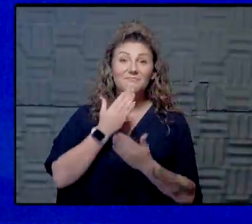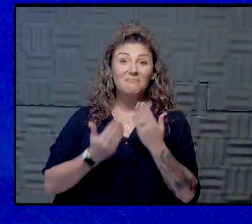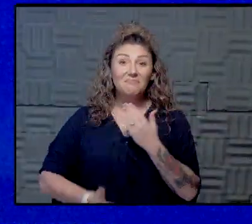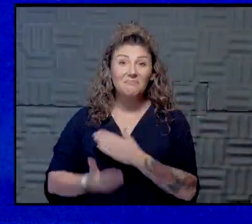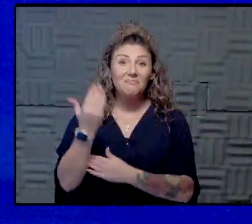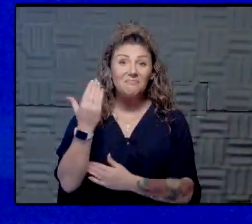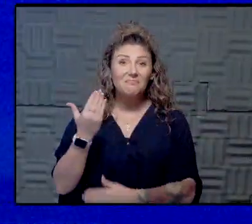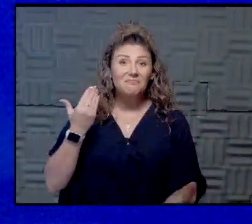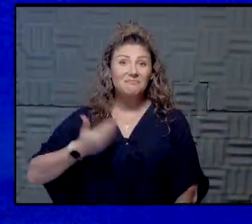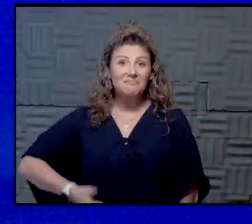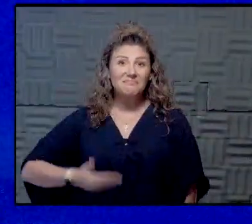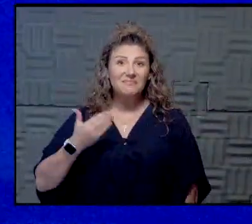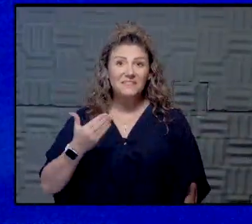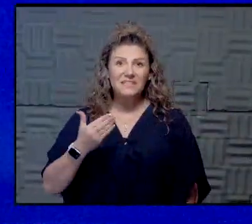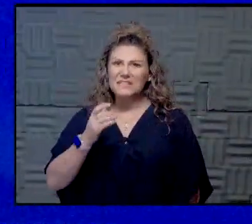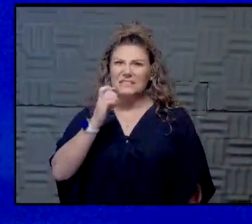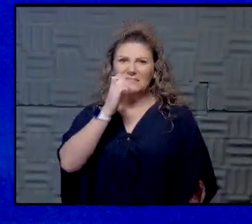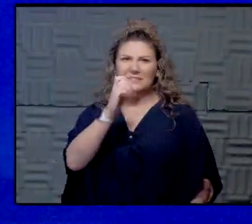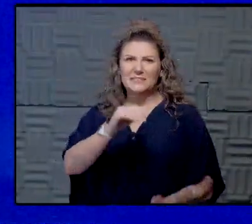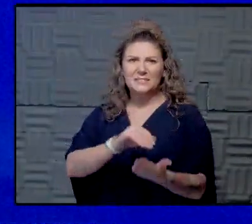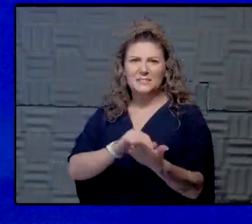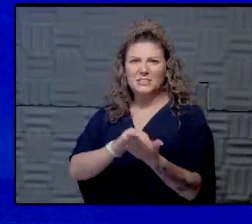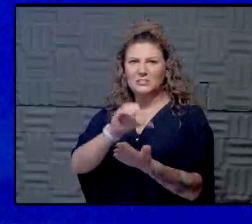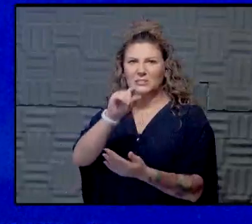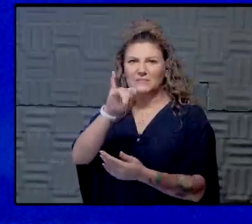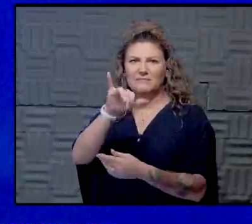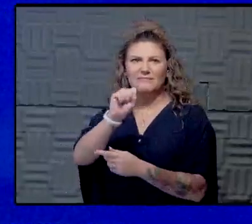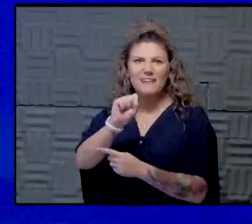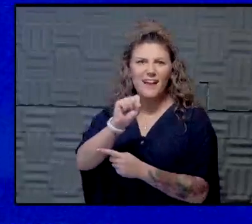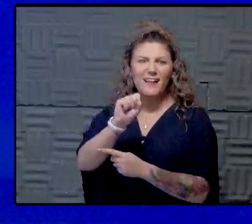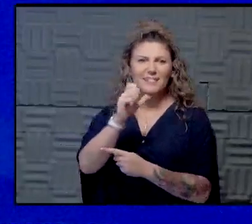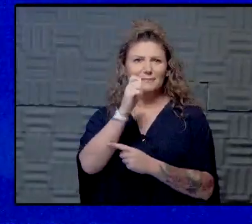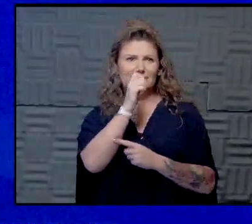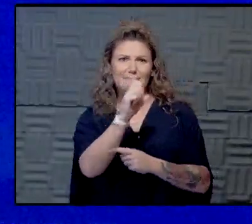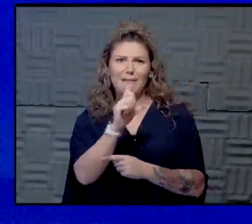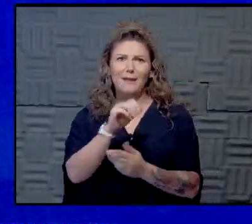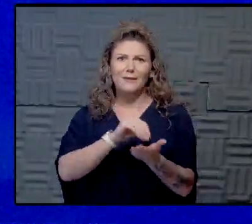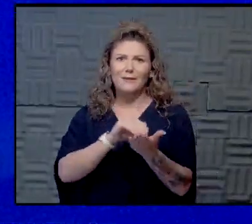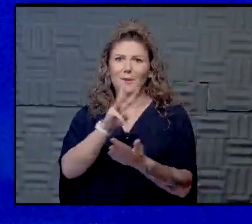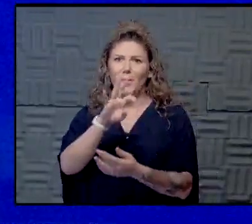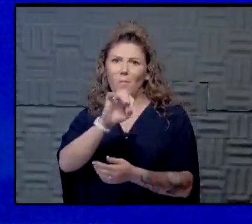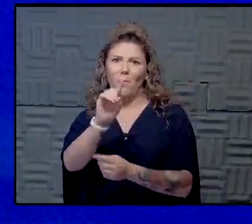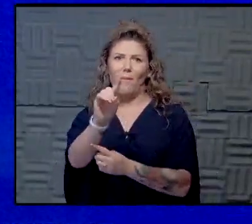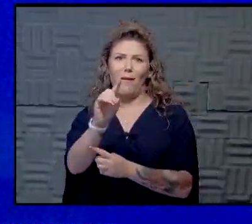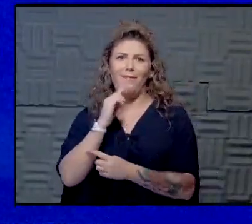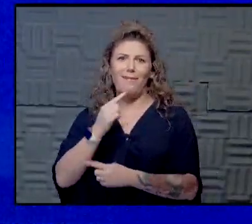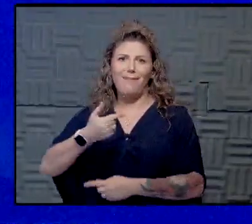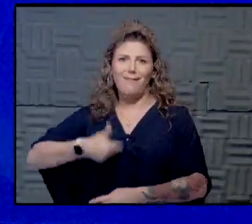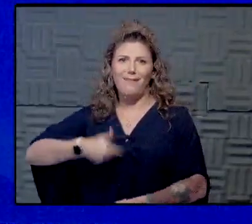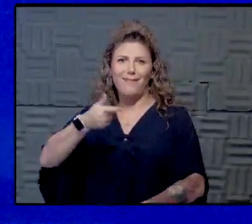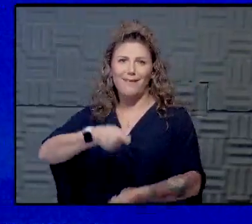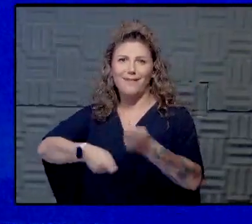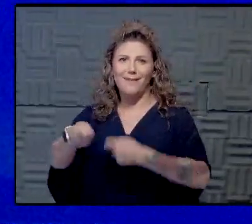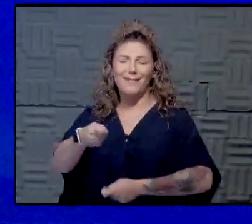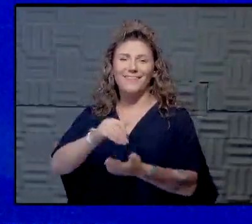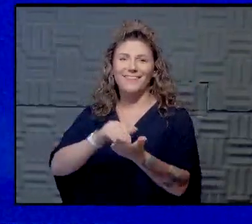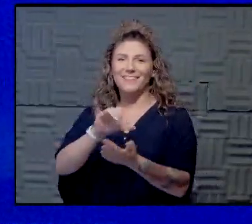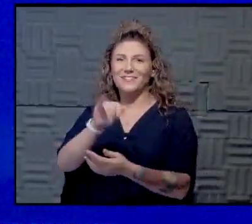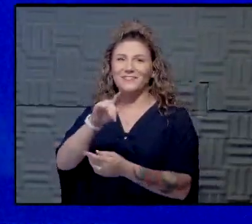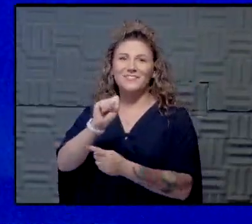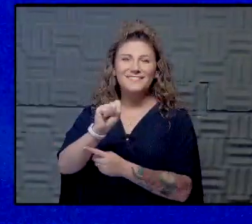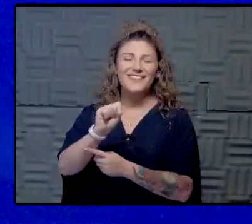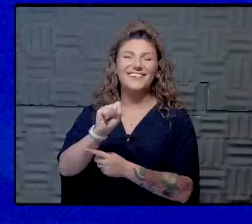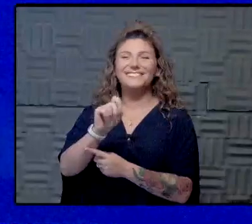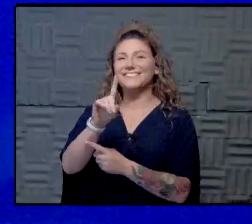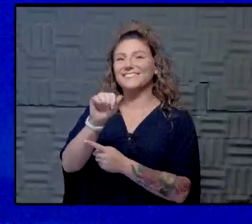Good morning, and I'm neither Steven Stites nor Dr. David Wild. I'm in for Dr. Steve Stites, who is our Chief Medical Officer. I'm Dr. Dana Hawkinson, the